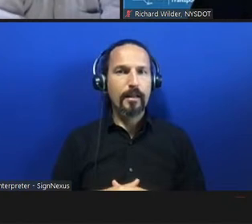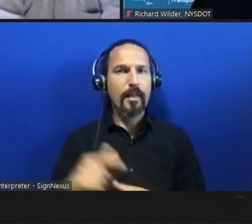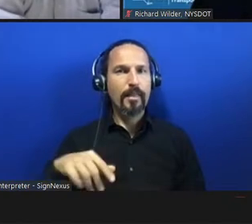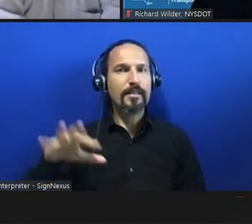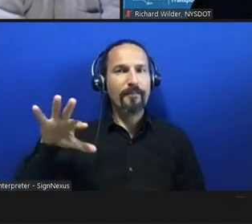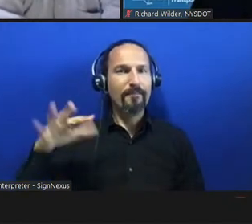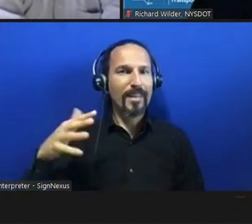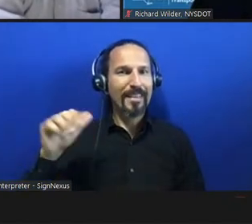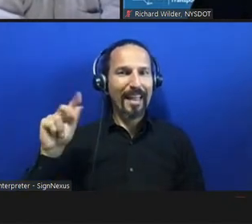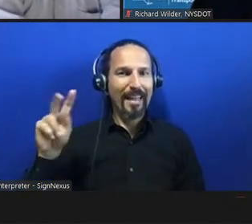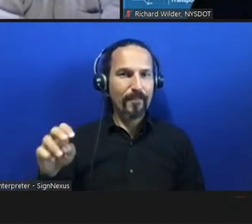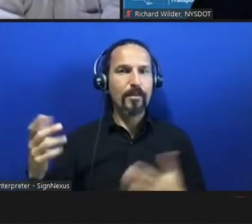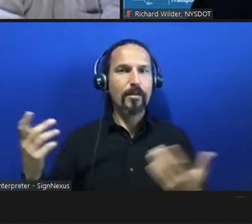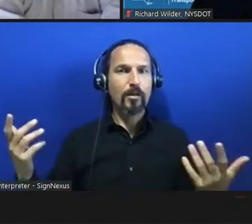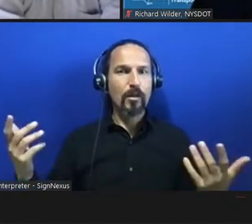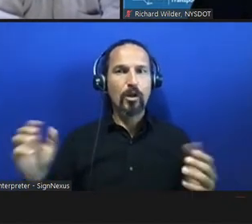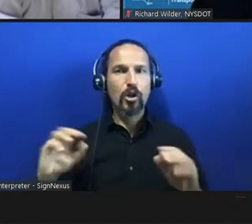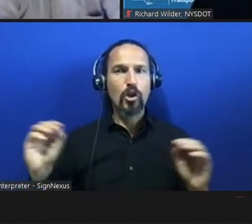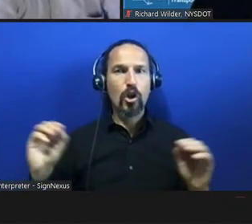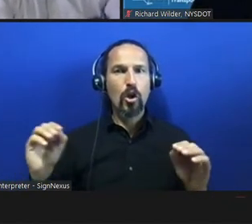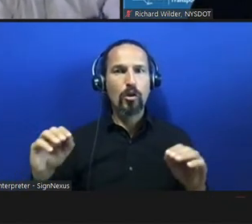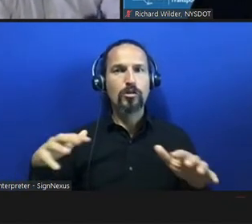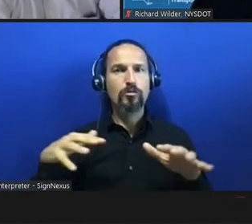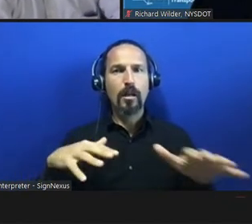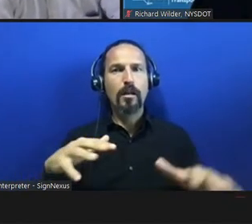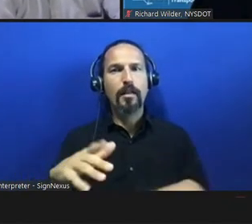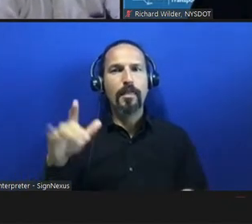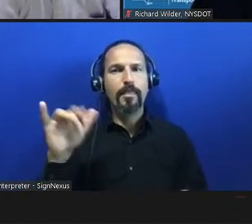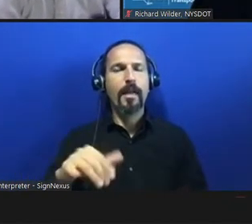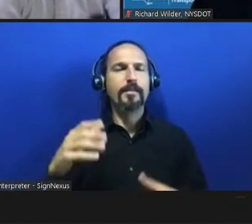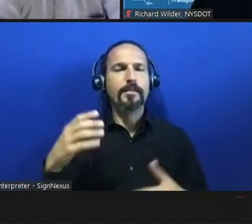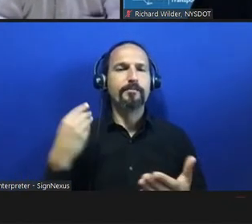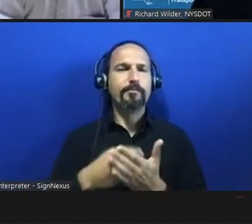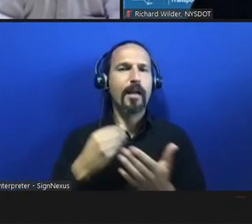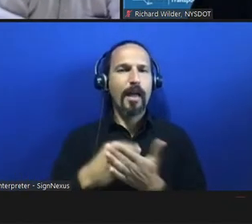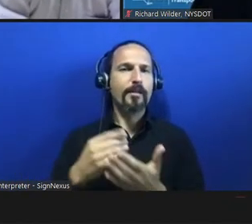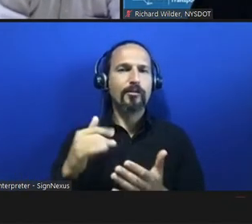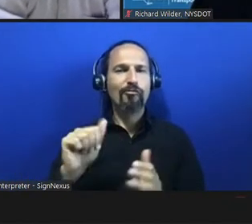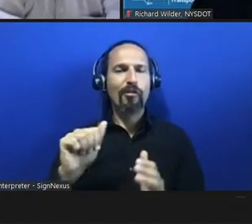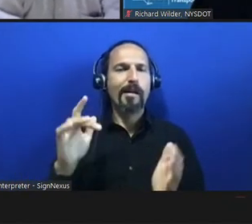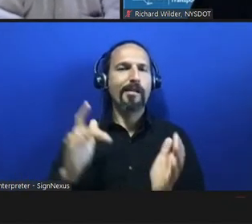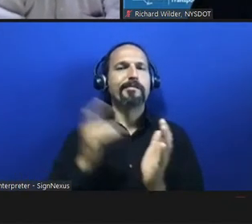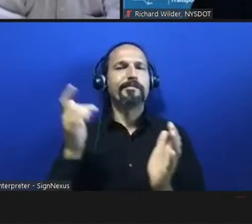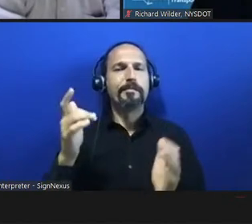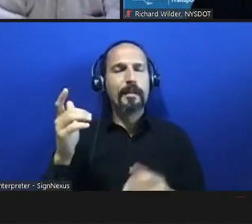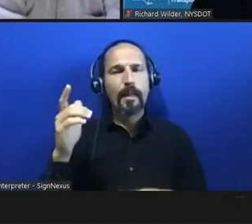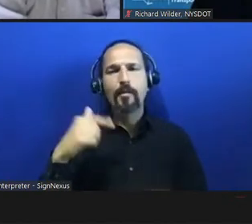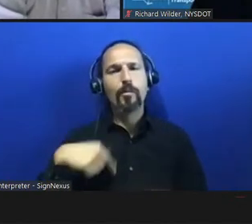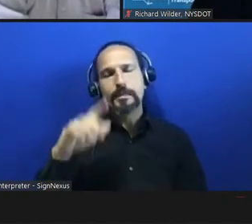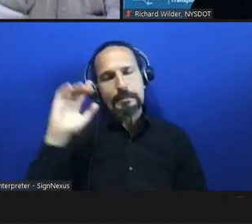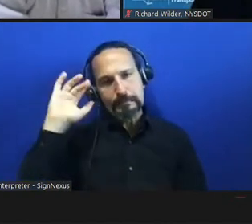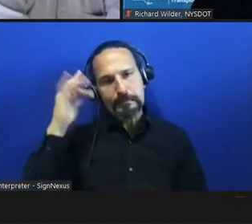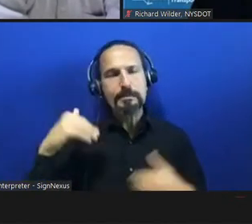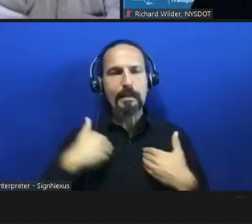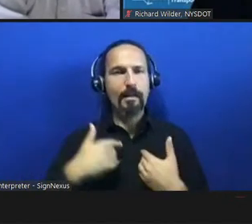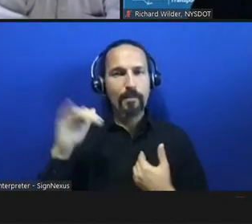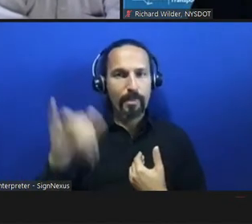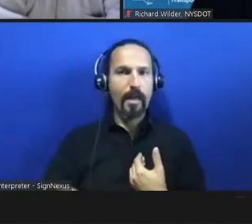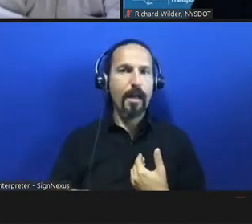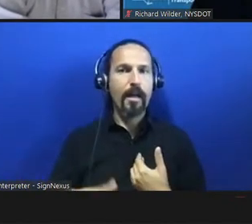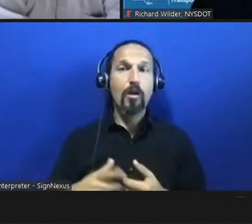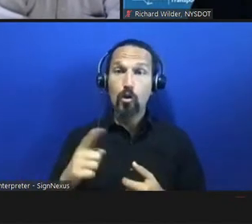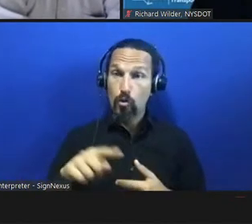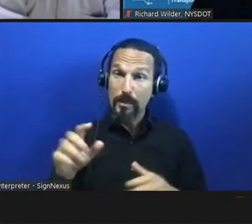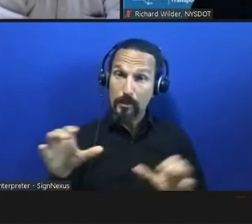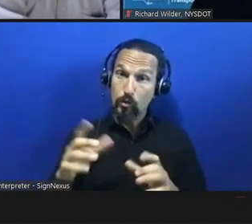Fifth Avenue this is Fifth Avenue no traffic it looks like a cash grab and we're kind of sick and tired of it we're very sick and tired of it so you guys really need to